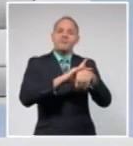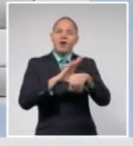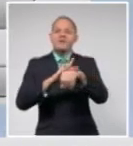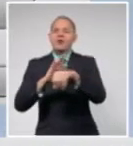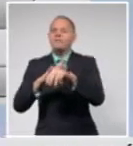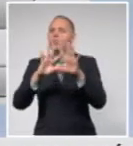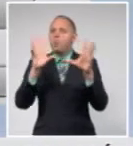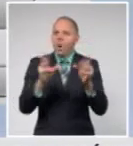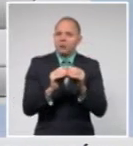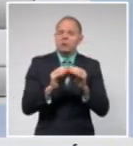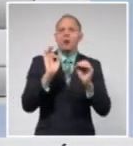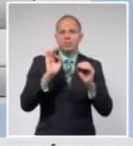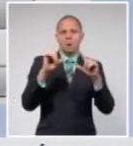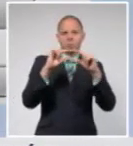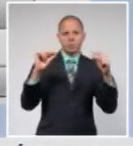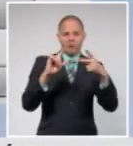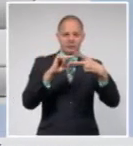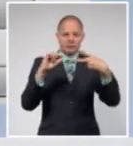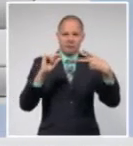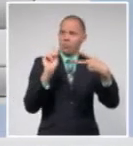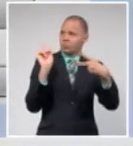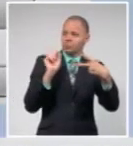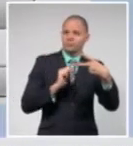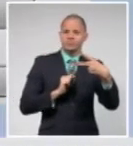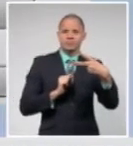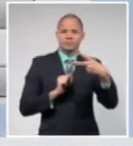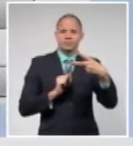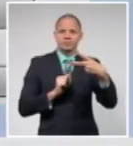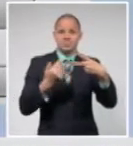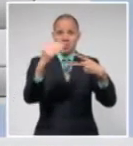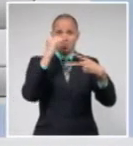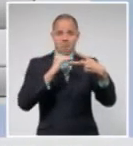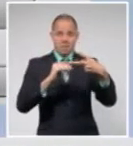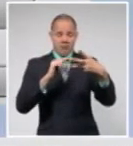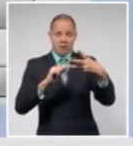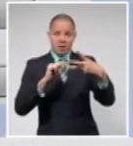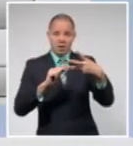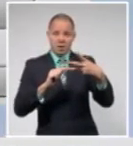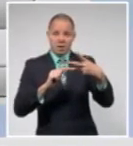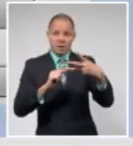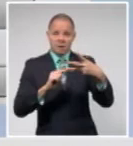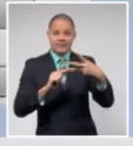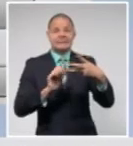229,686 people were diagnosed with the disease only yesterday, for a total amount of